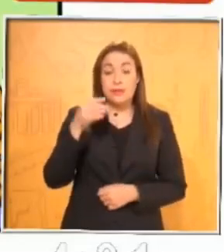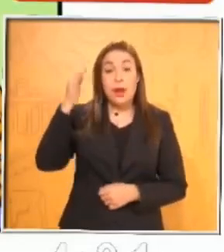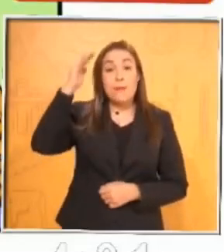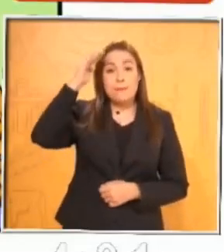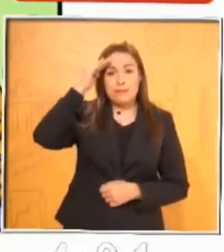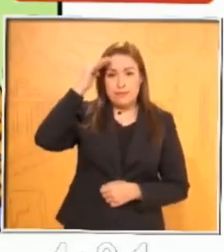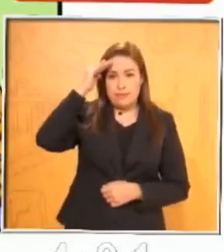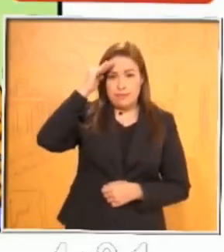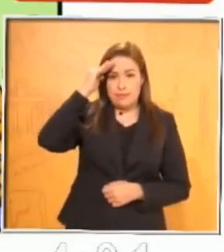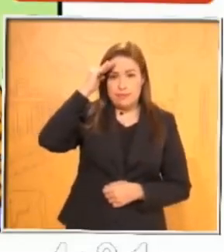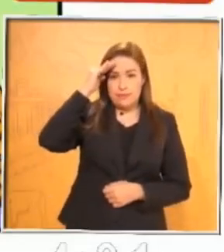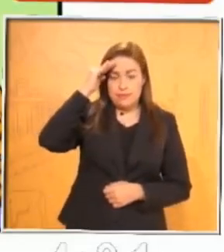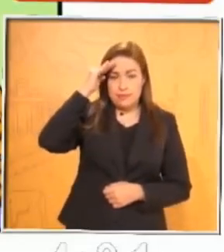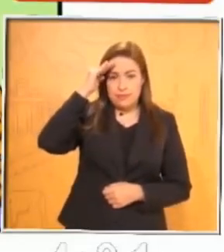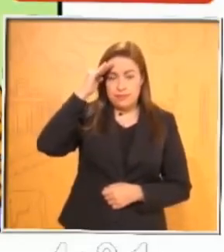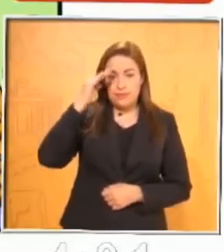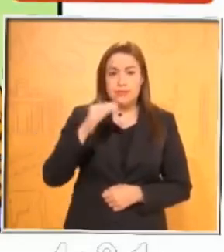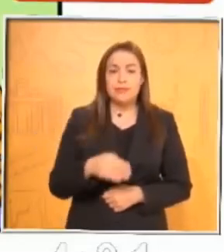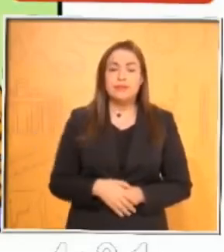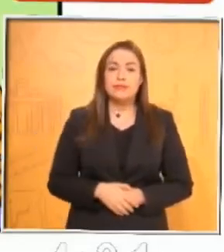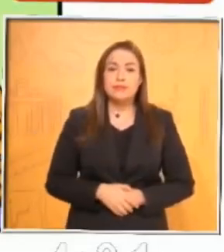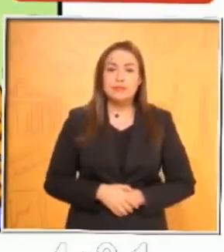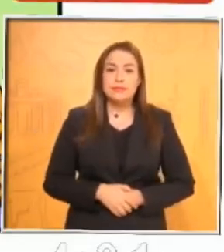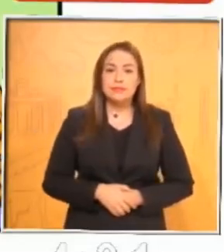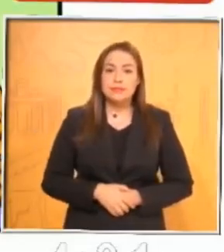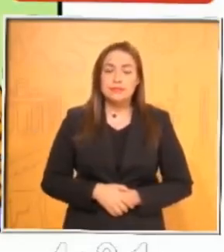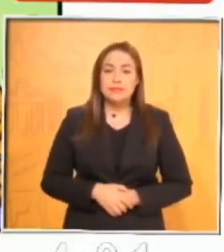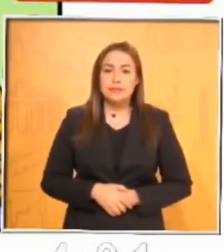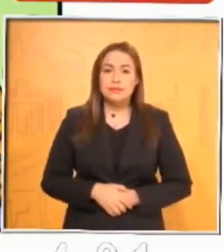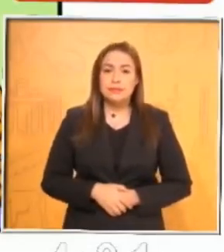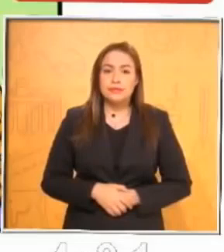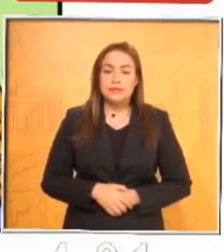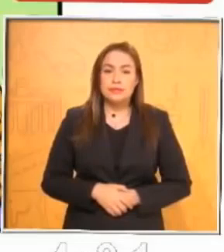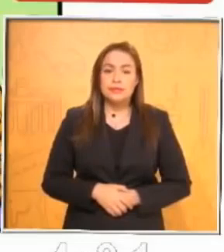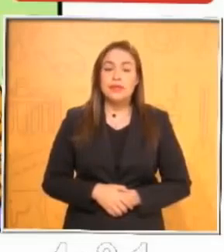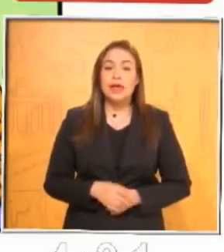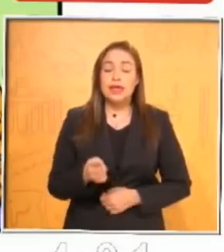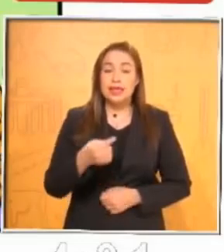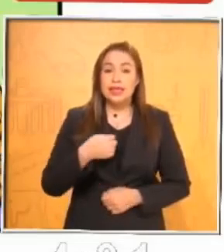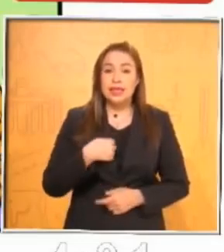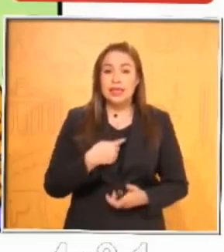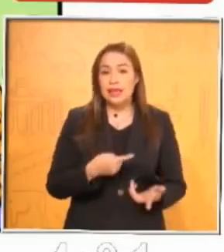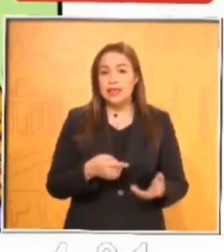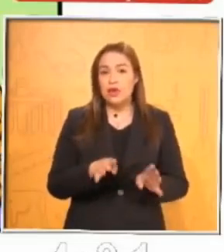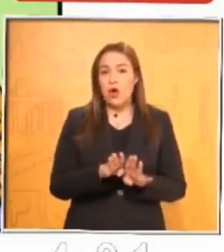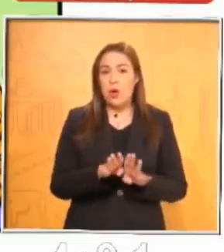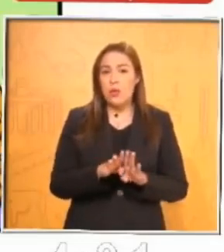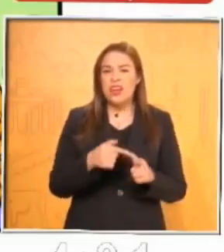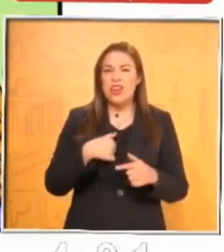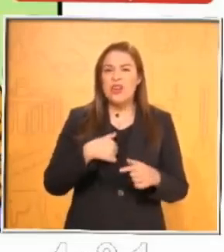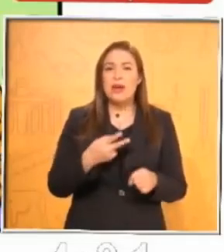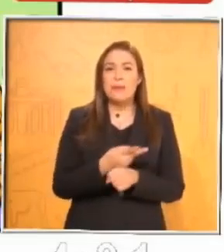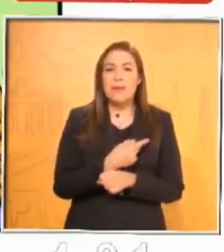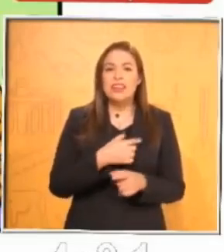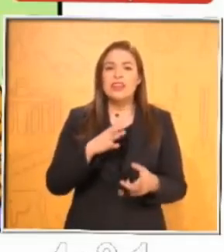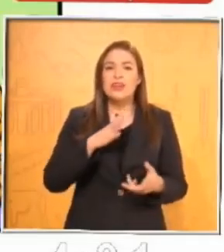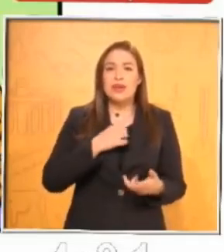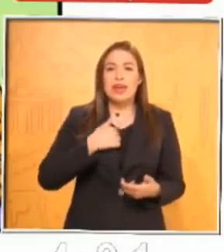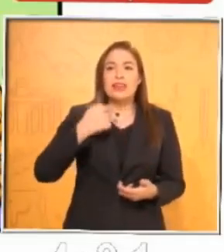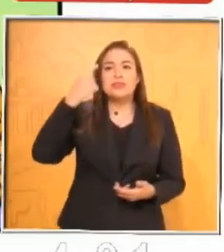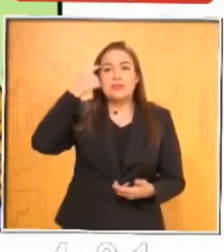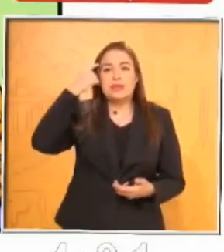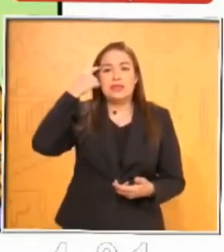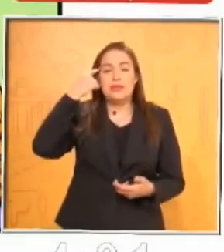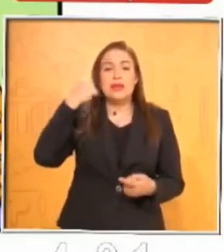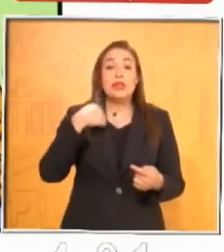better. It points at the brain of the character who is thinking. Pay attention to this kind of